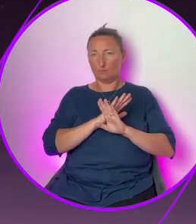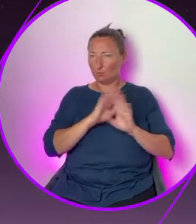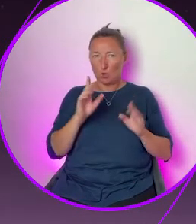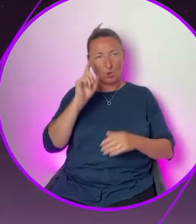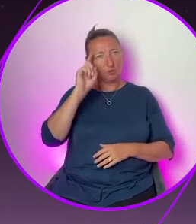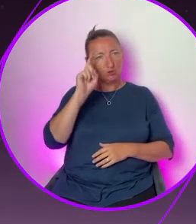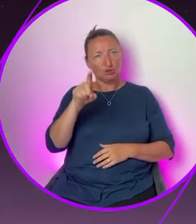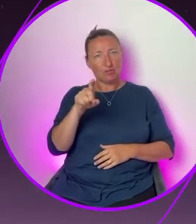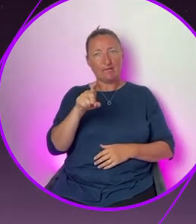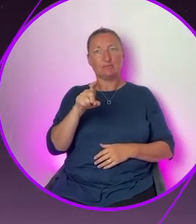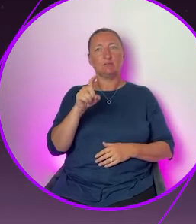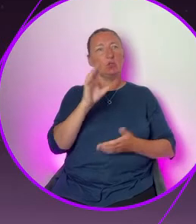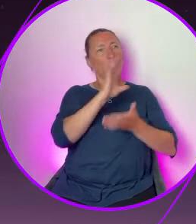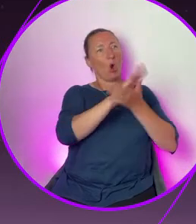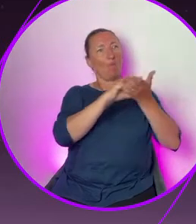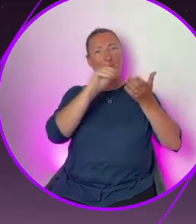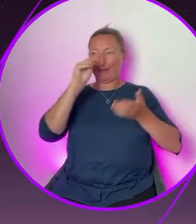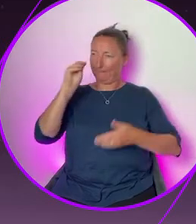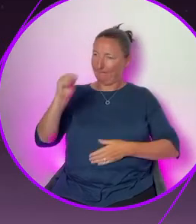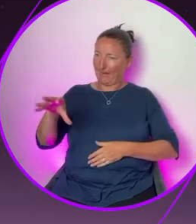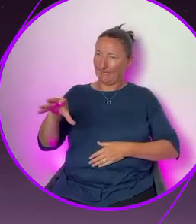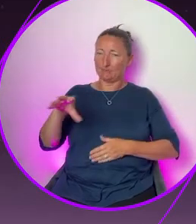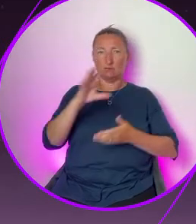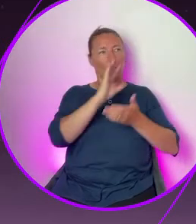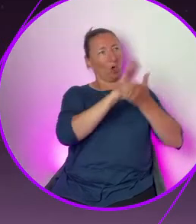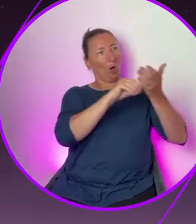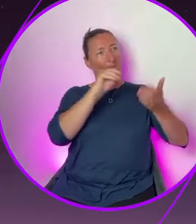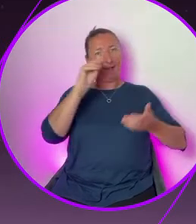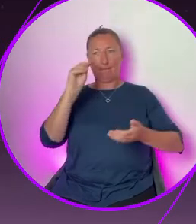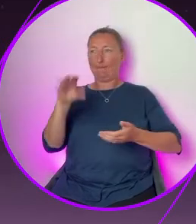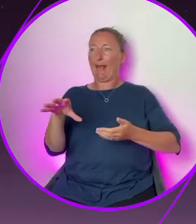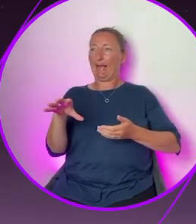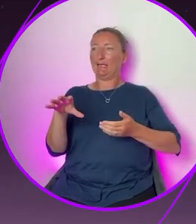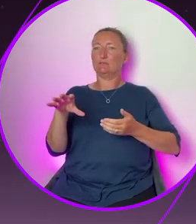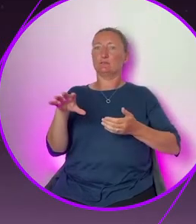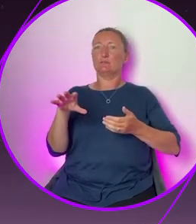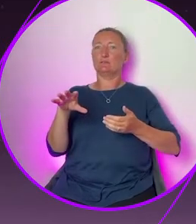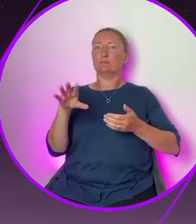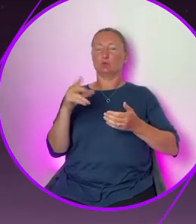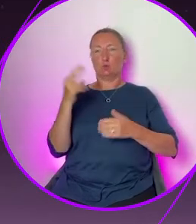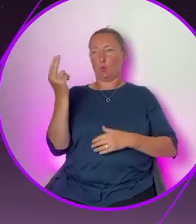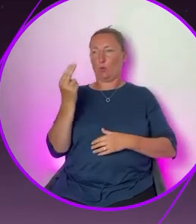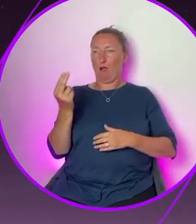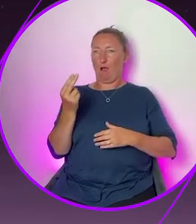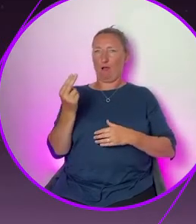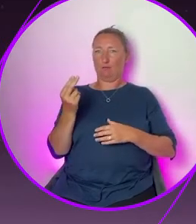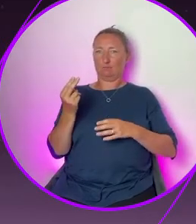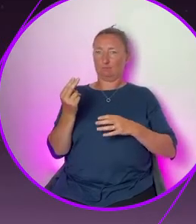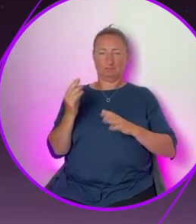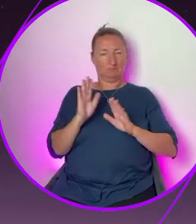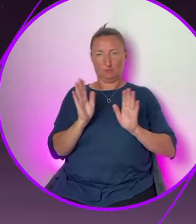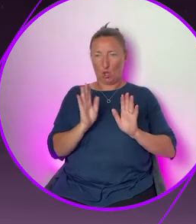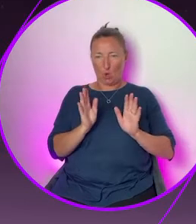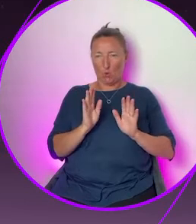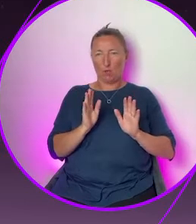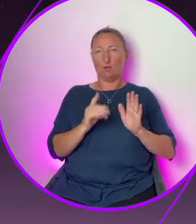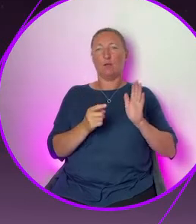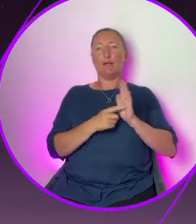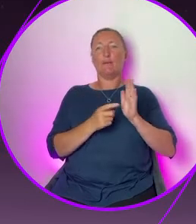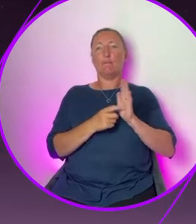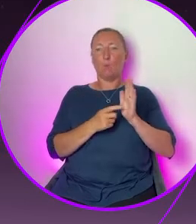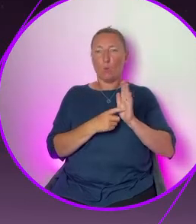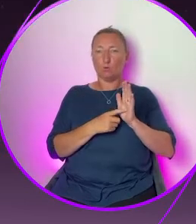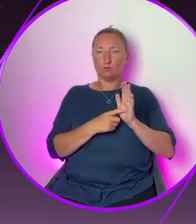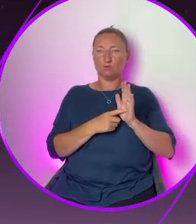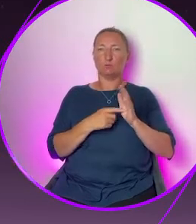suggesting to copy-paste or to import all of these models into the art field. But nonetheless, it is important to understand